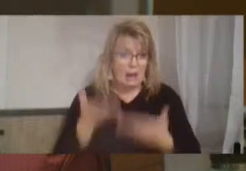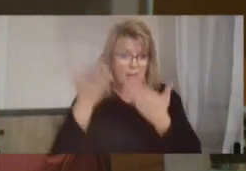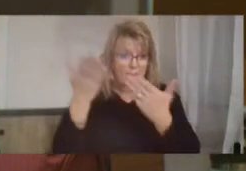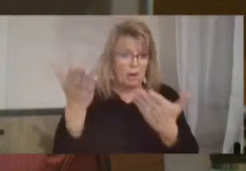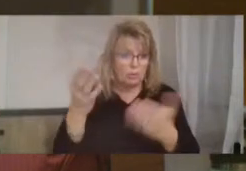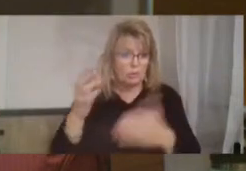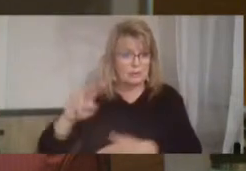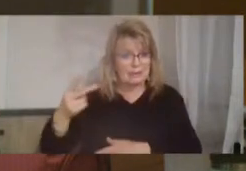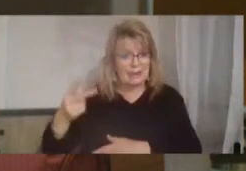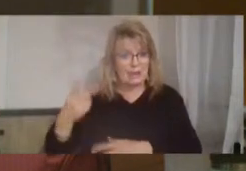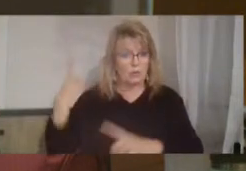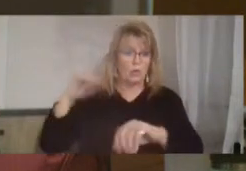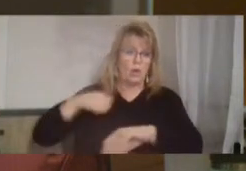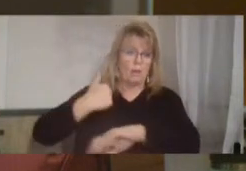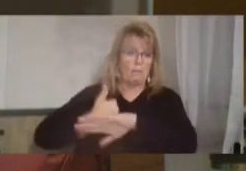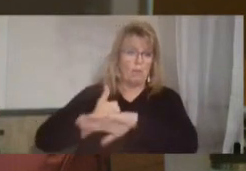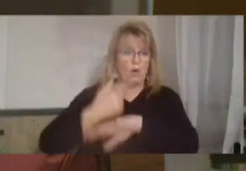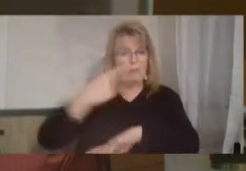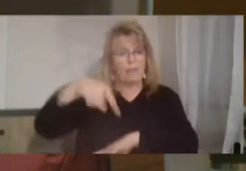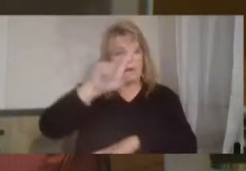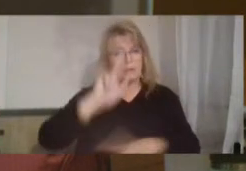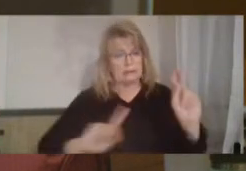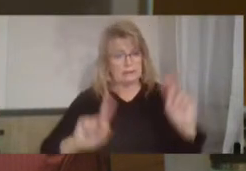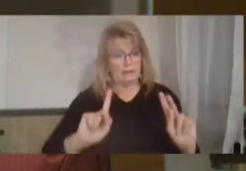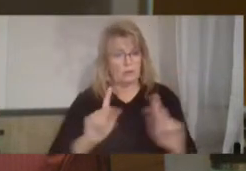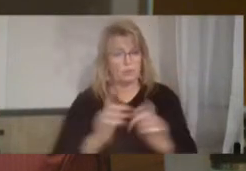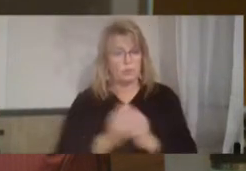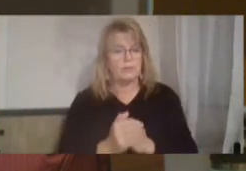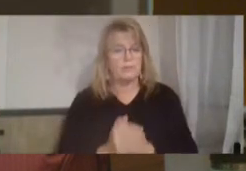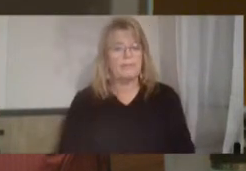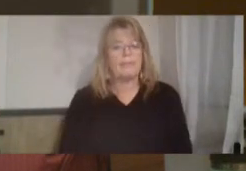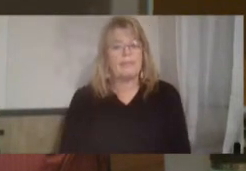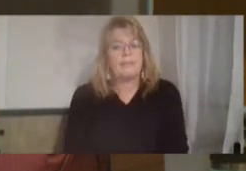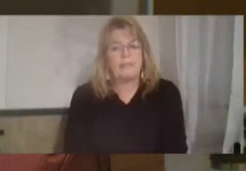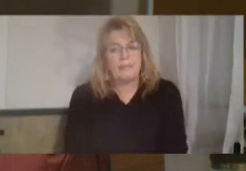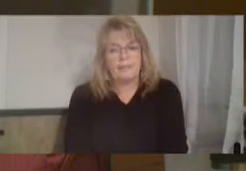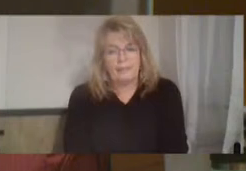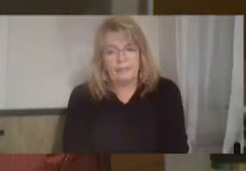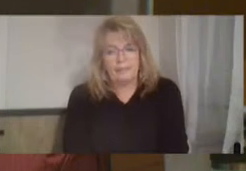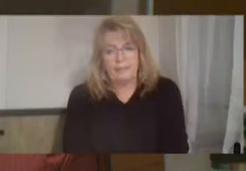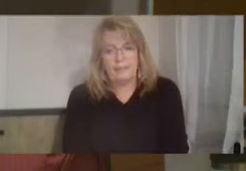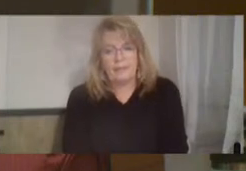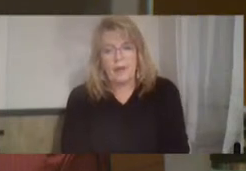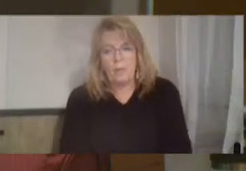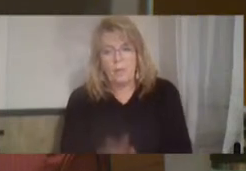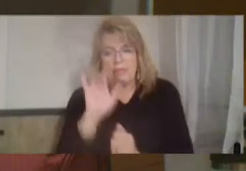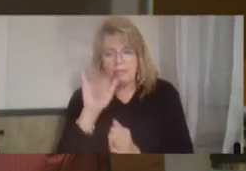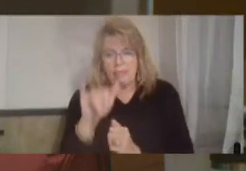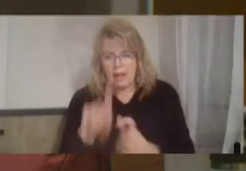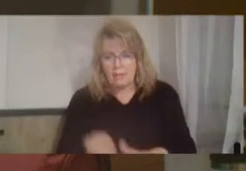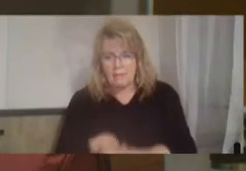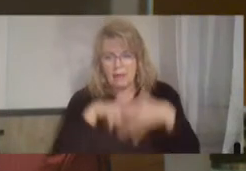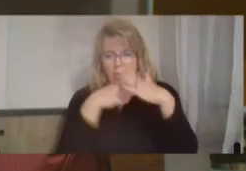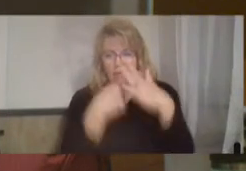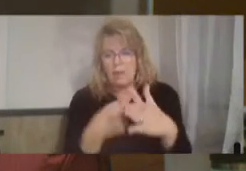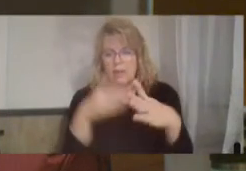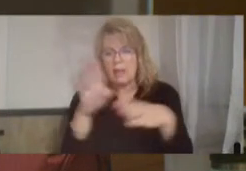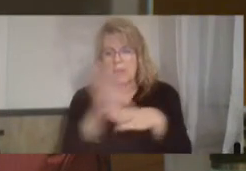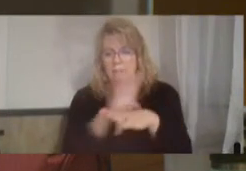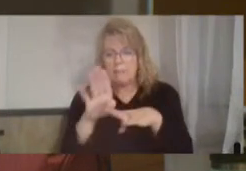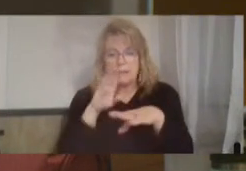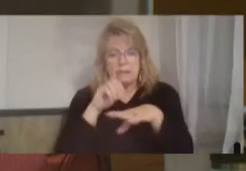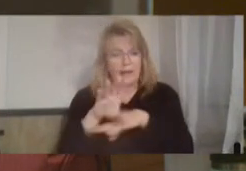those individuals. So with that, to begin with, the Business Advisory